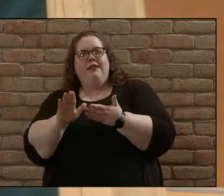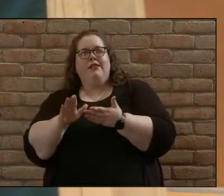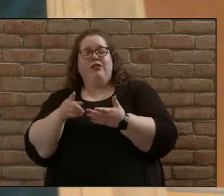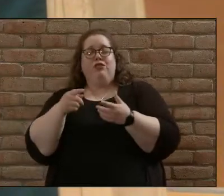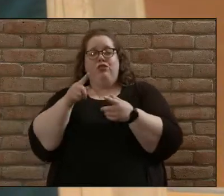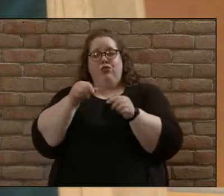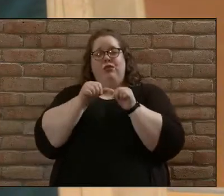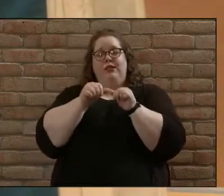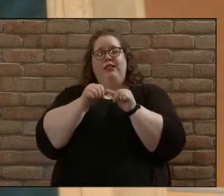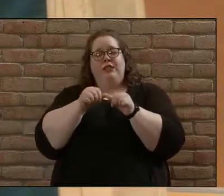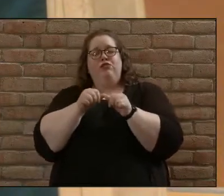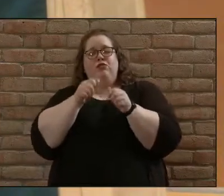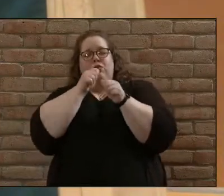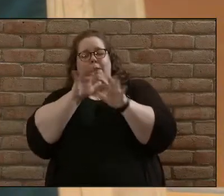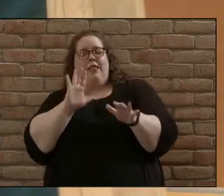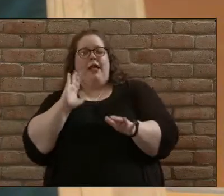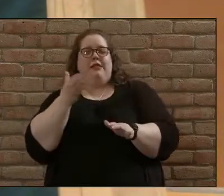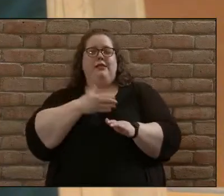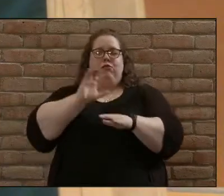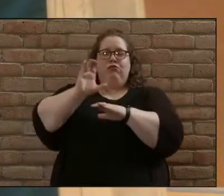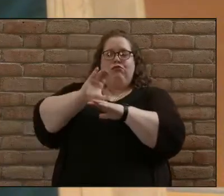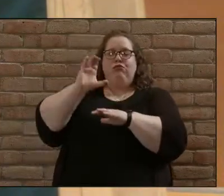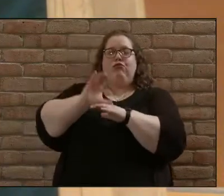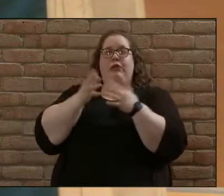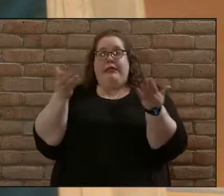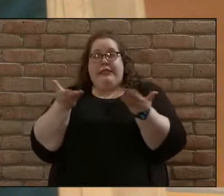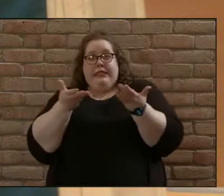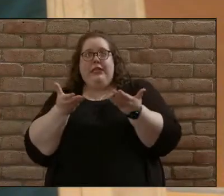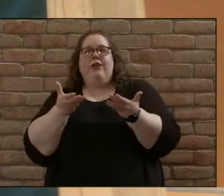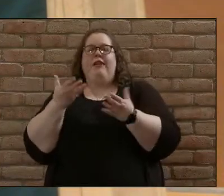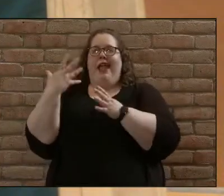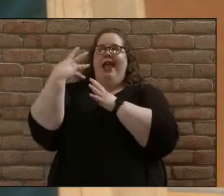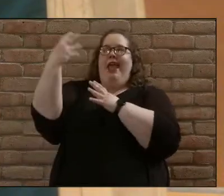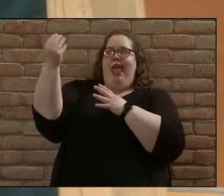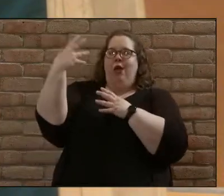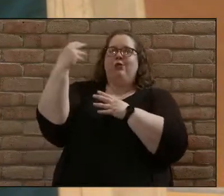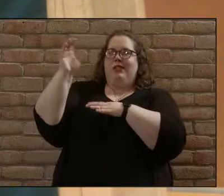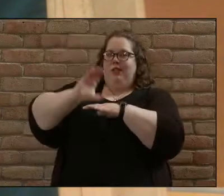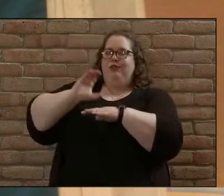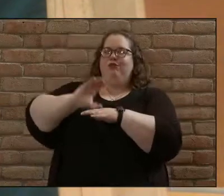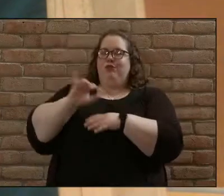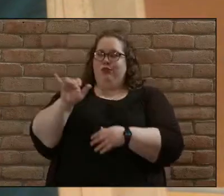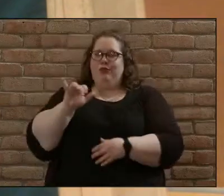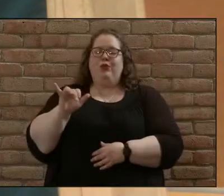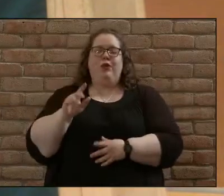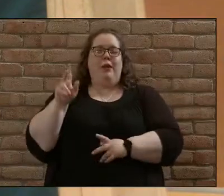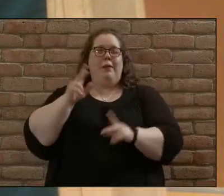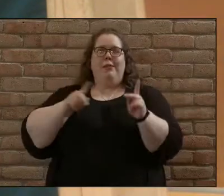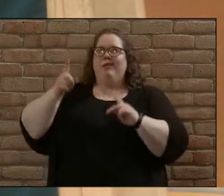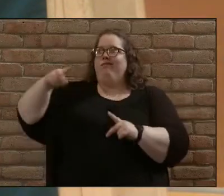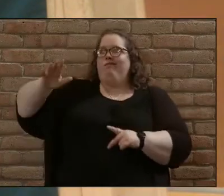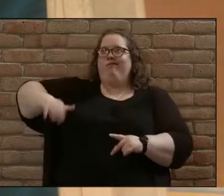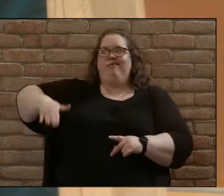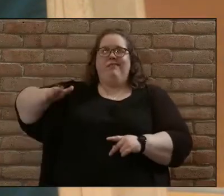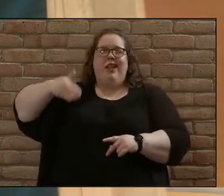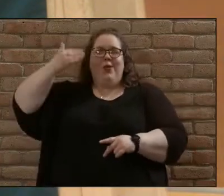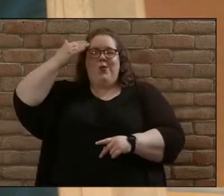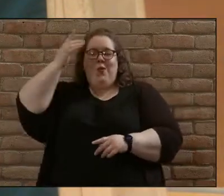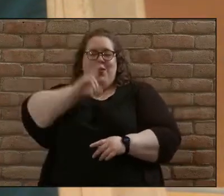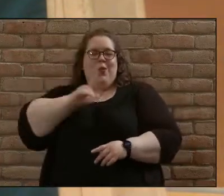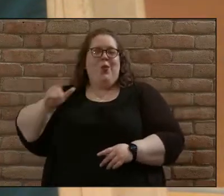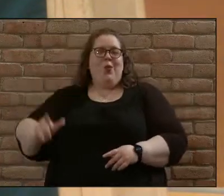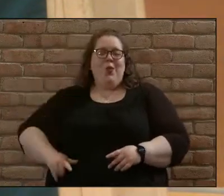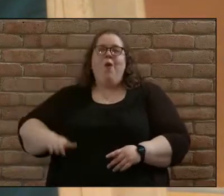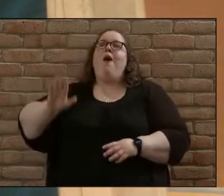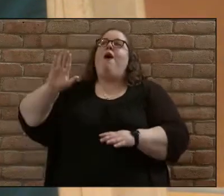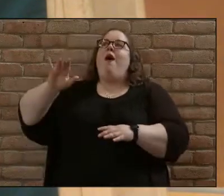here and outside these walls, that people who don't know our Lord can come to know him. As you share